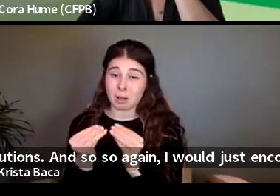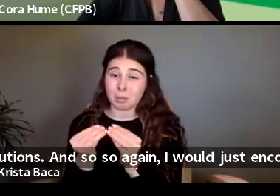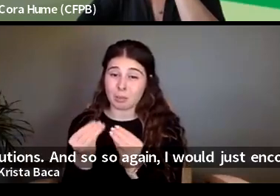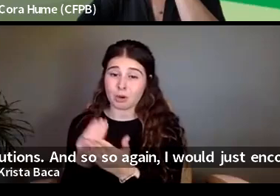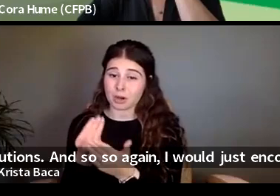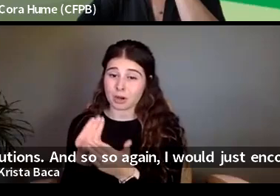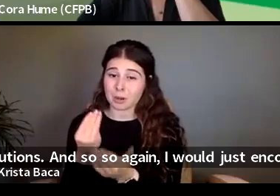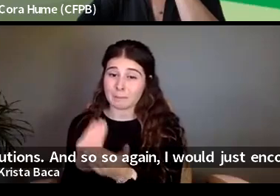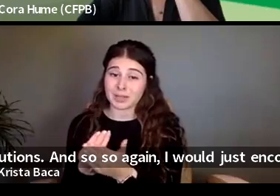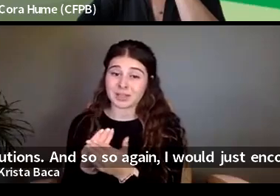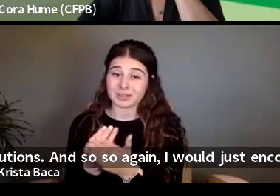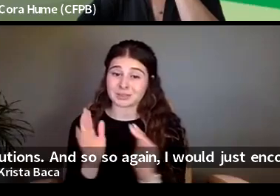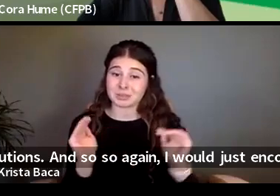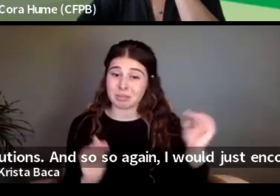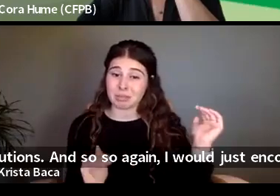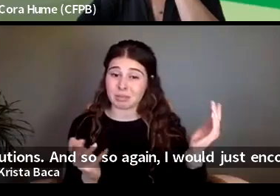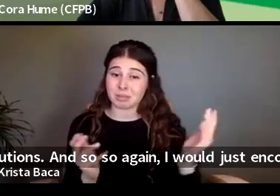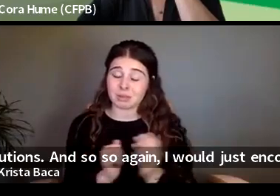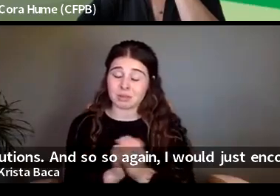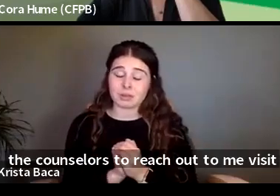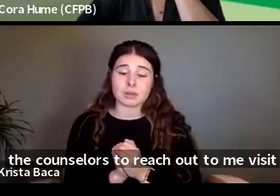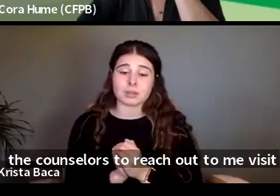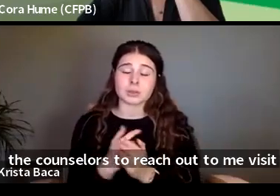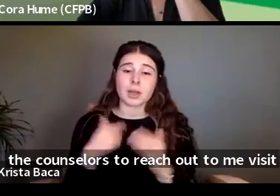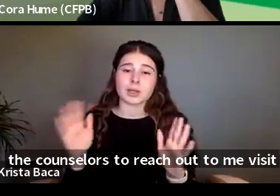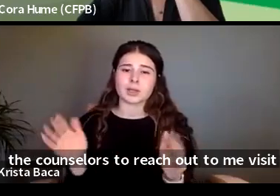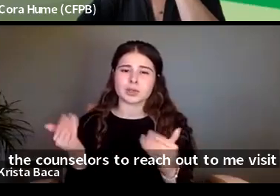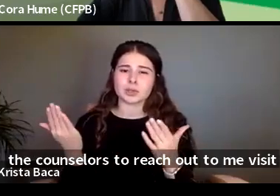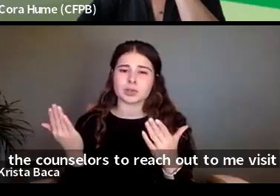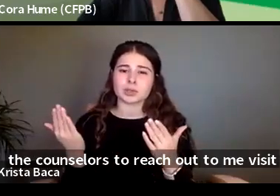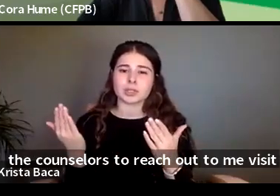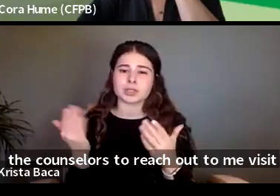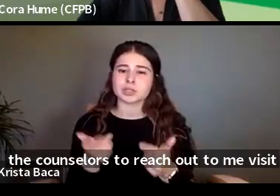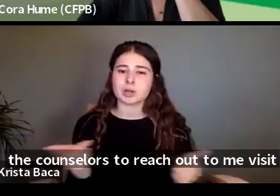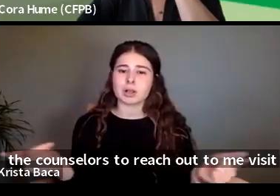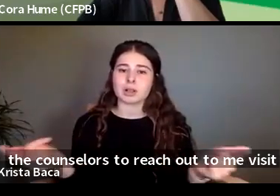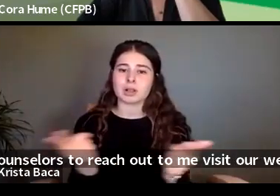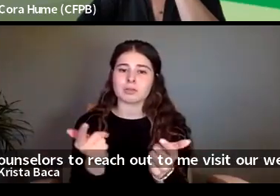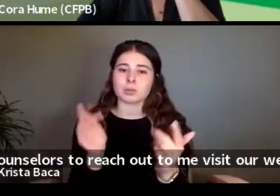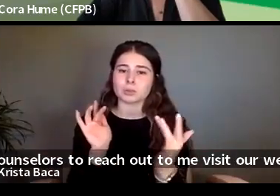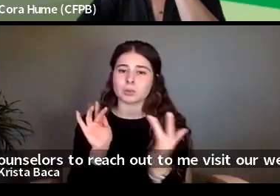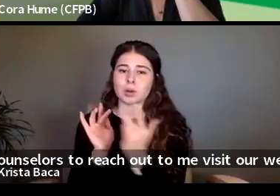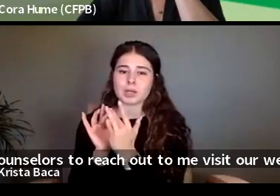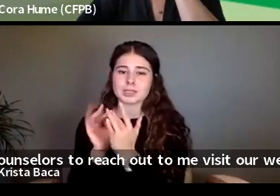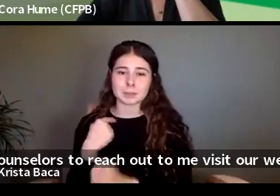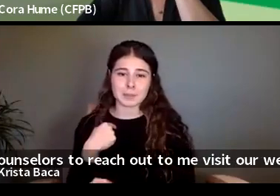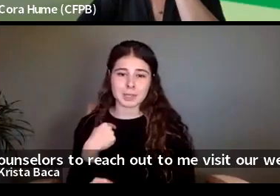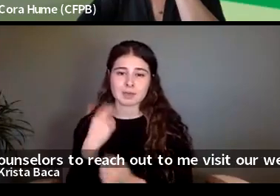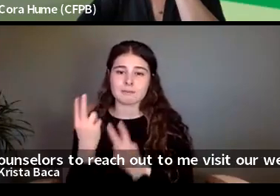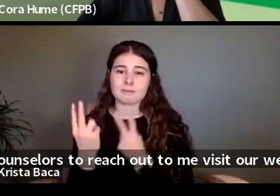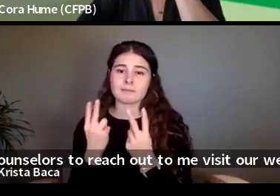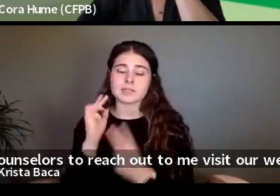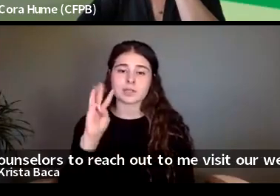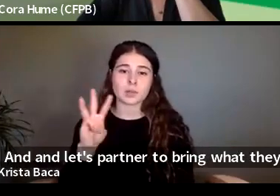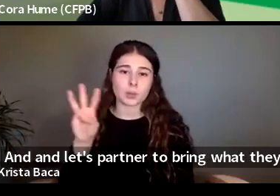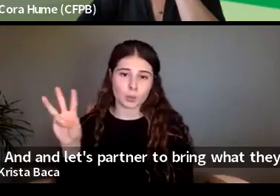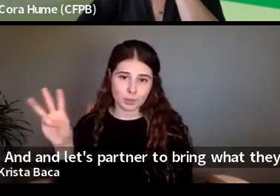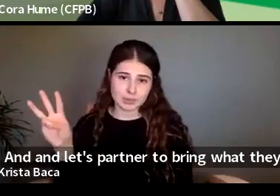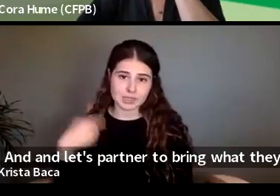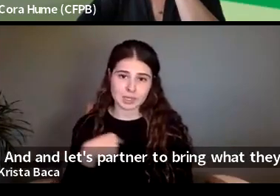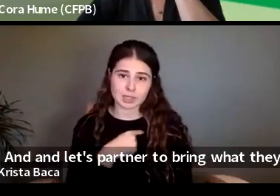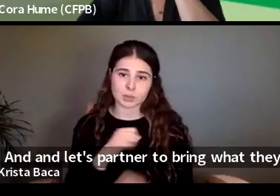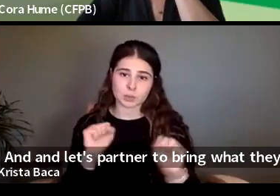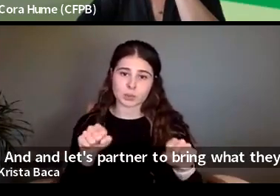out to me, visit our website, and let's partner to bring what they have to offer to